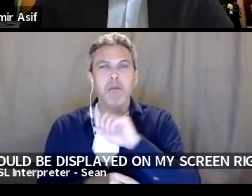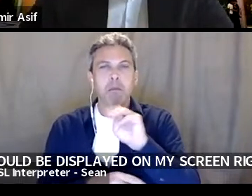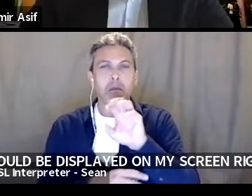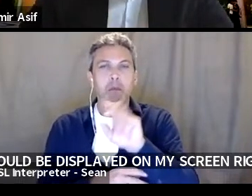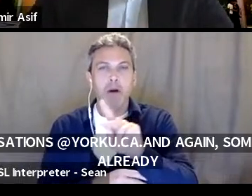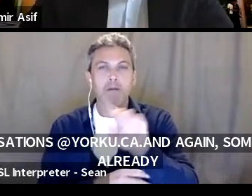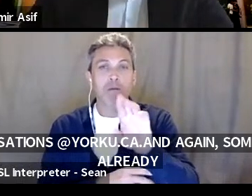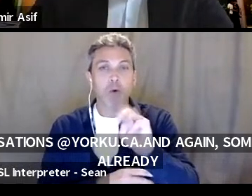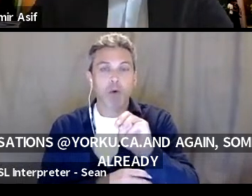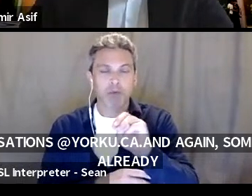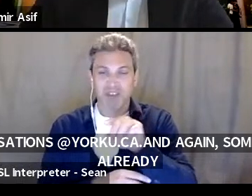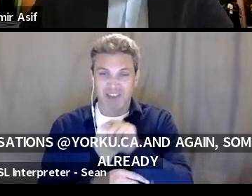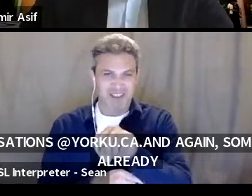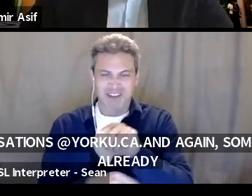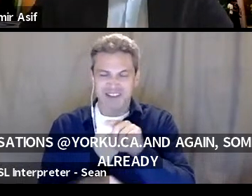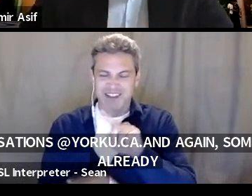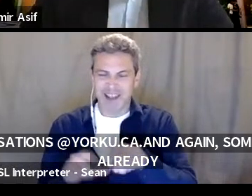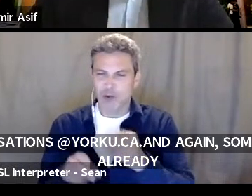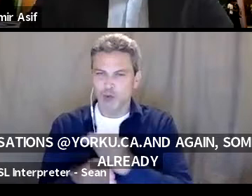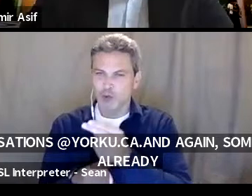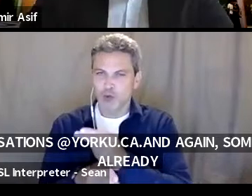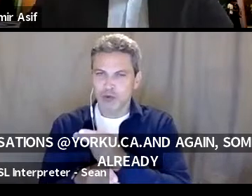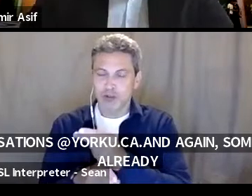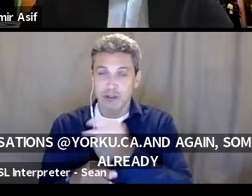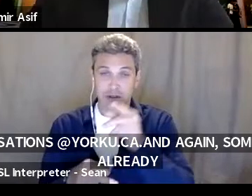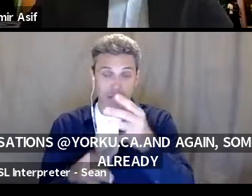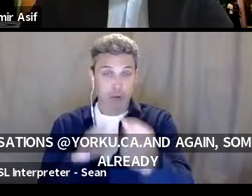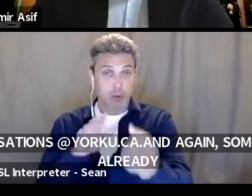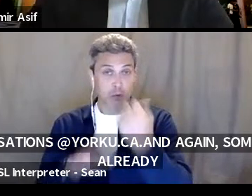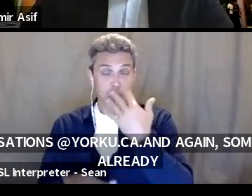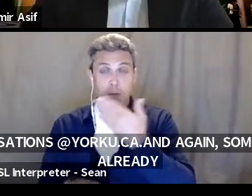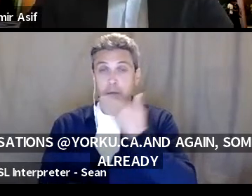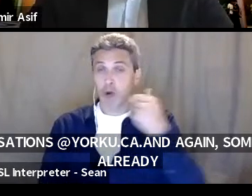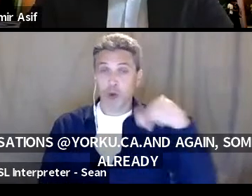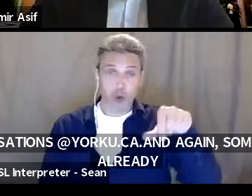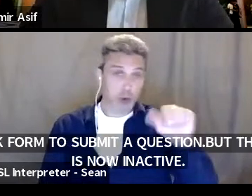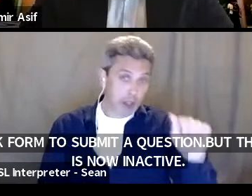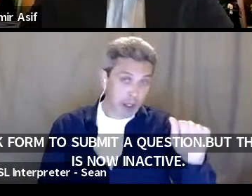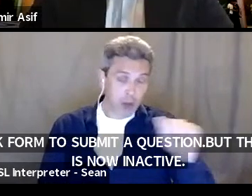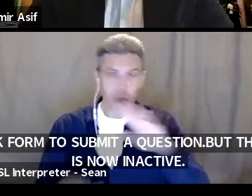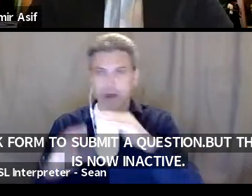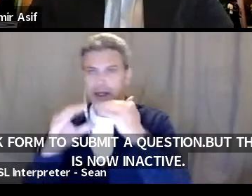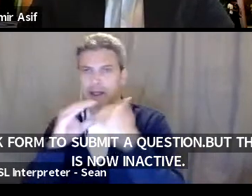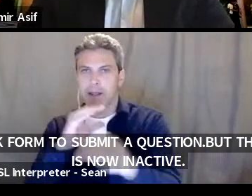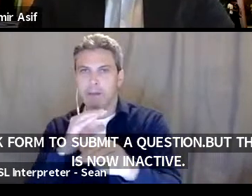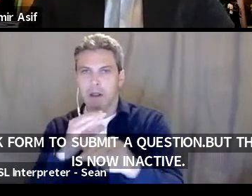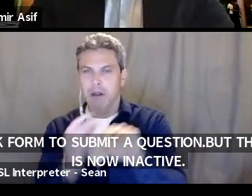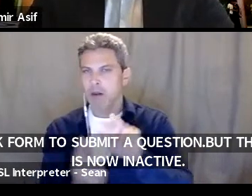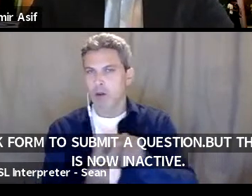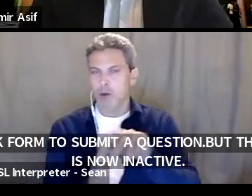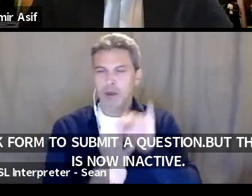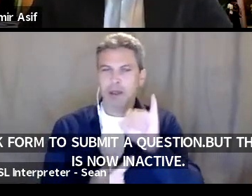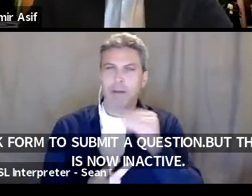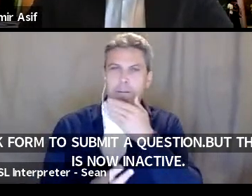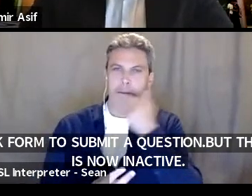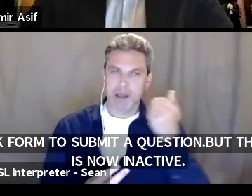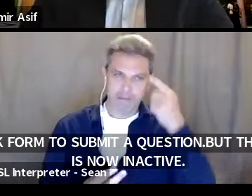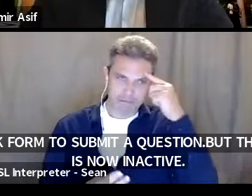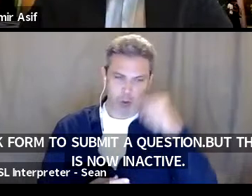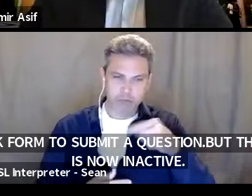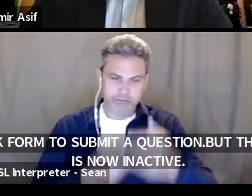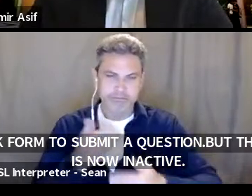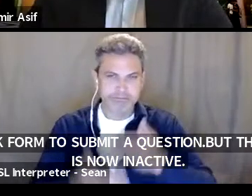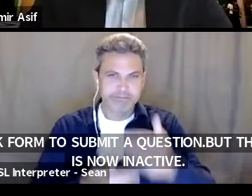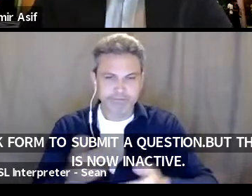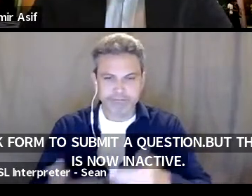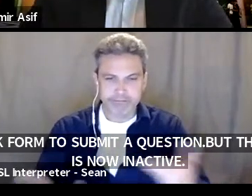inactive. So if you would like to submit during the session, it is the Q&A or email. Those are your best ways of doing so.